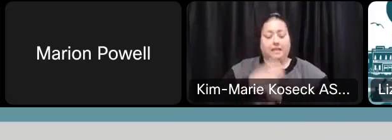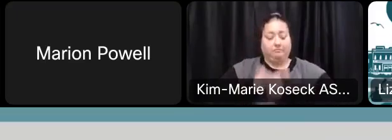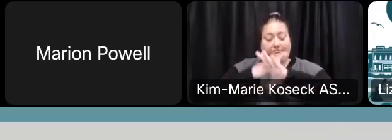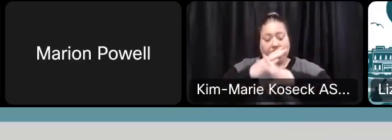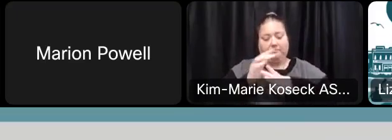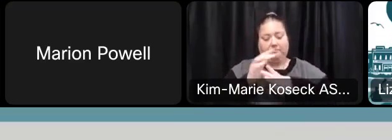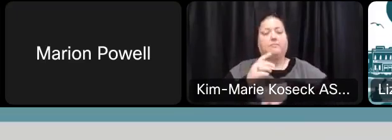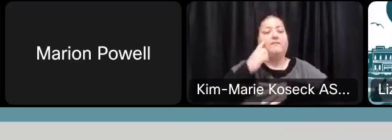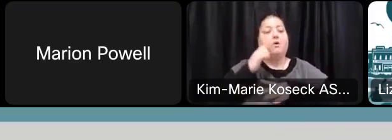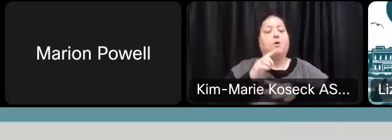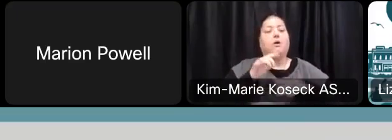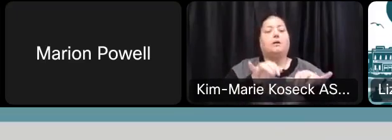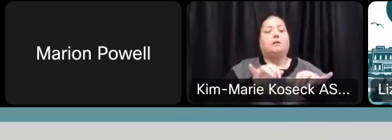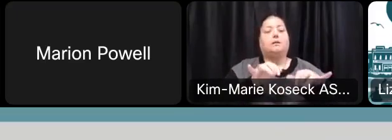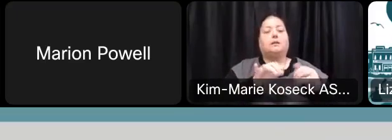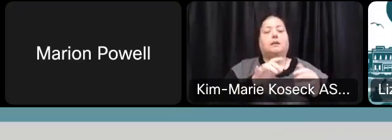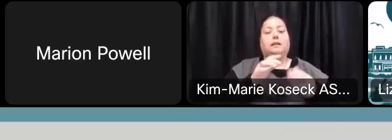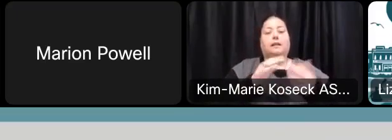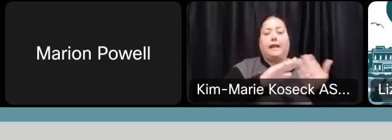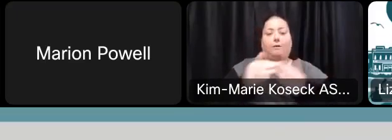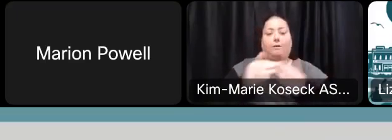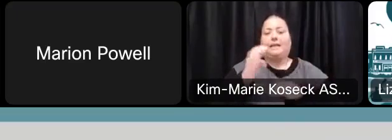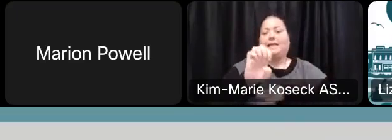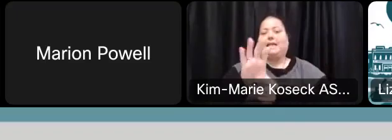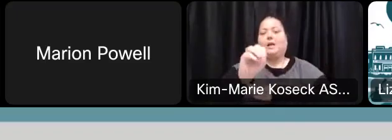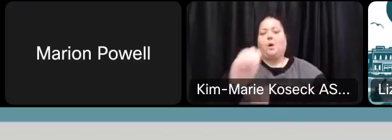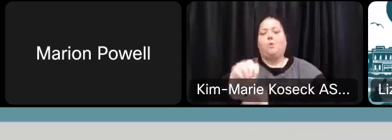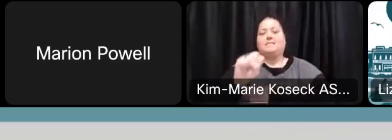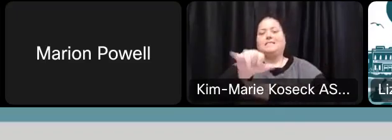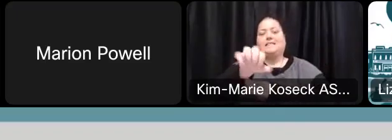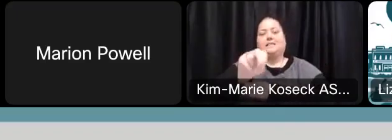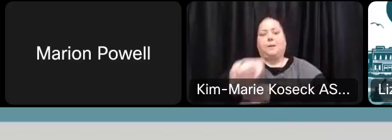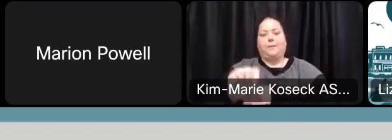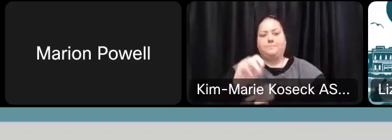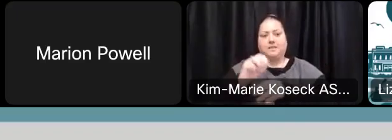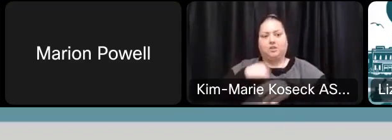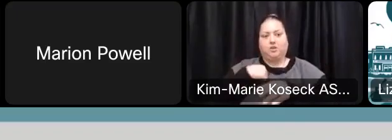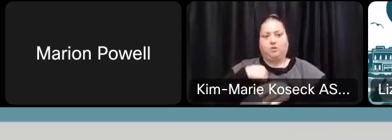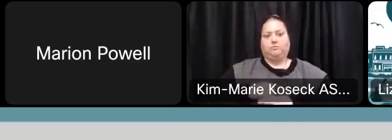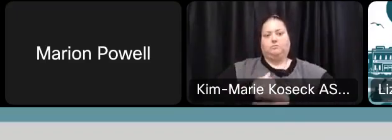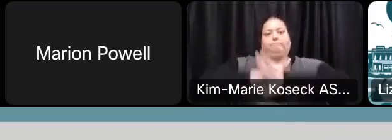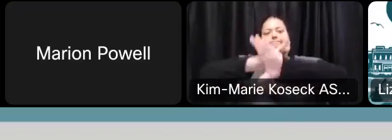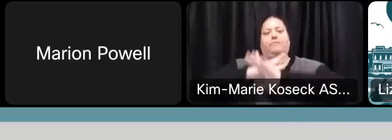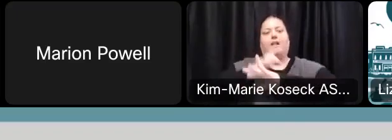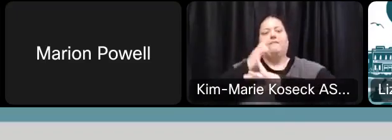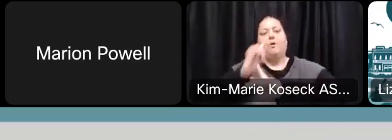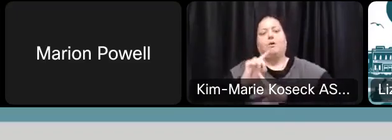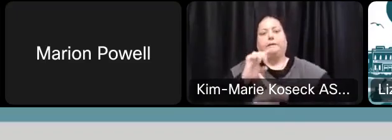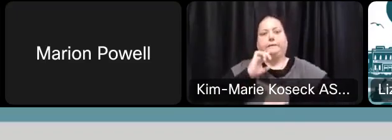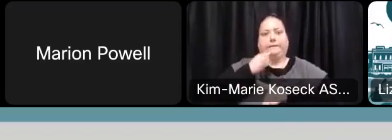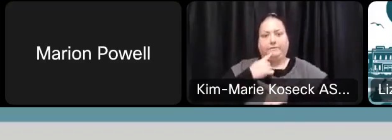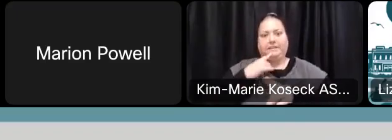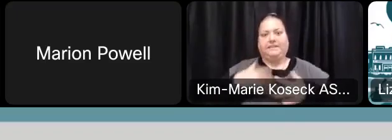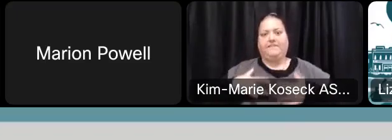State, is the capacity for a community and its ecosystem to withstand extreme events and other forces or risks,